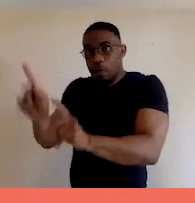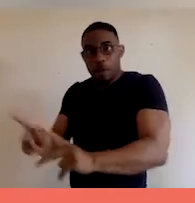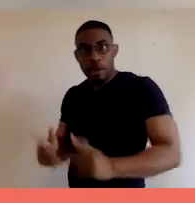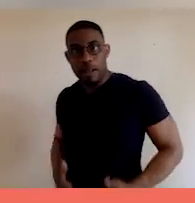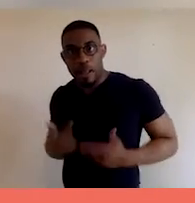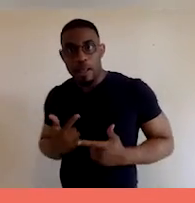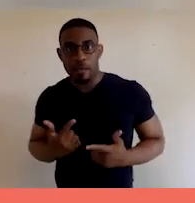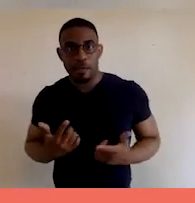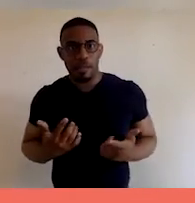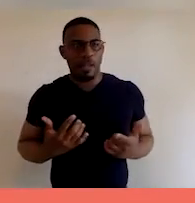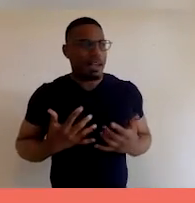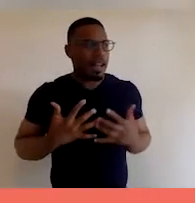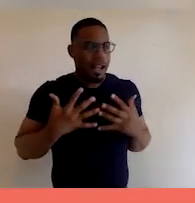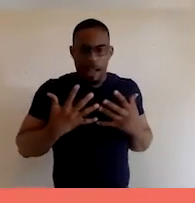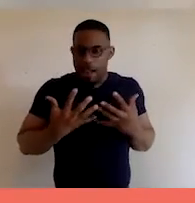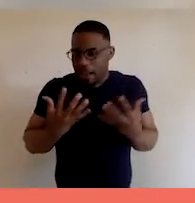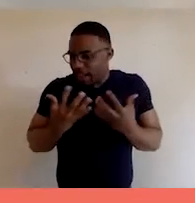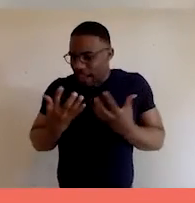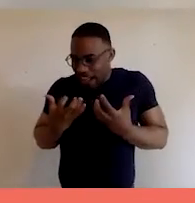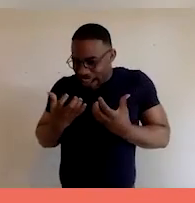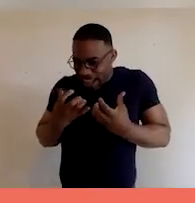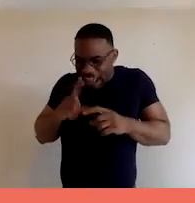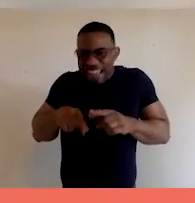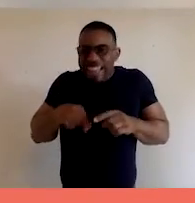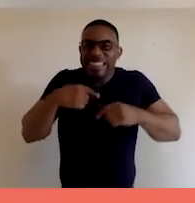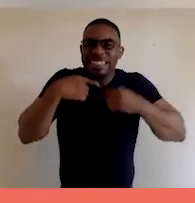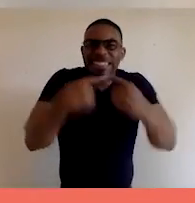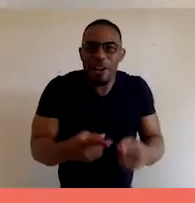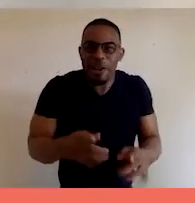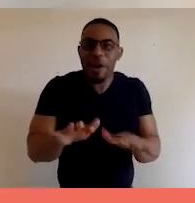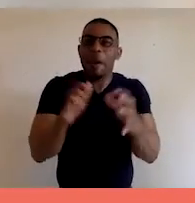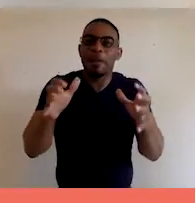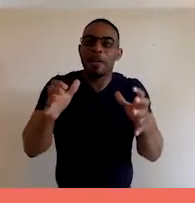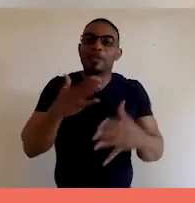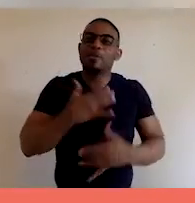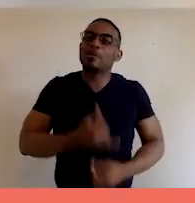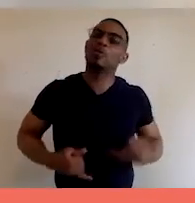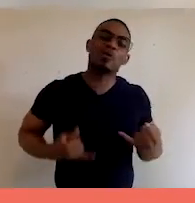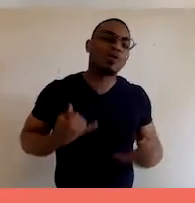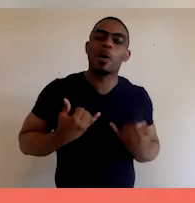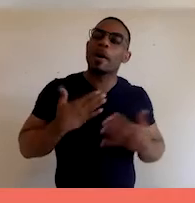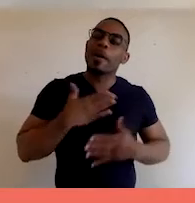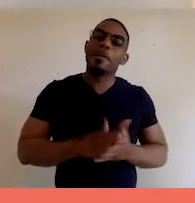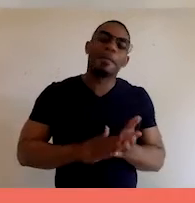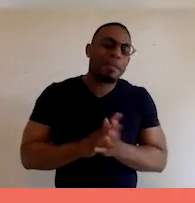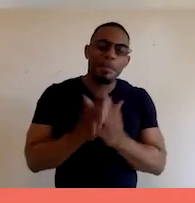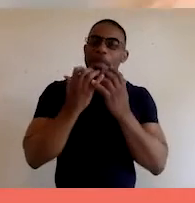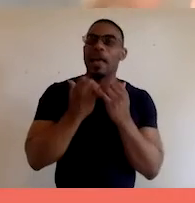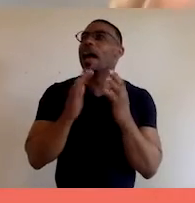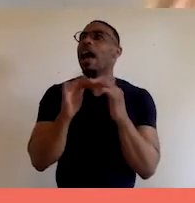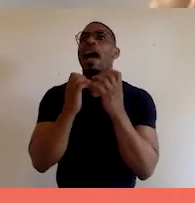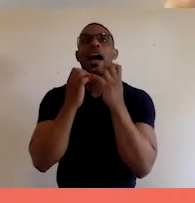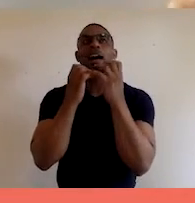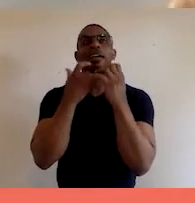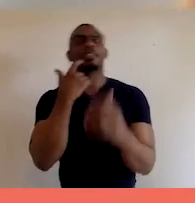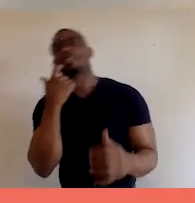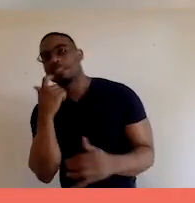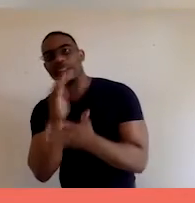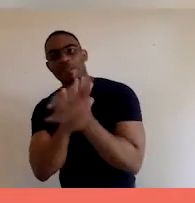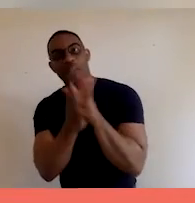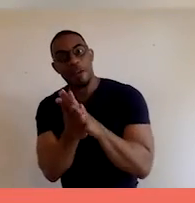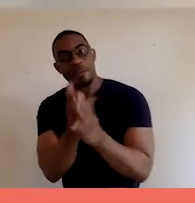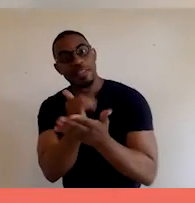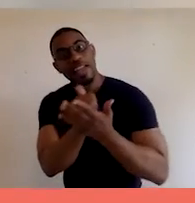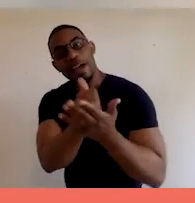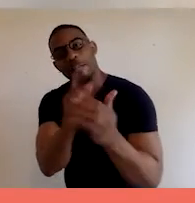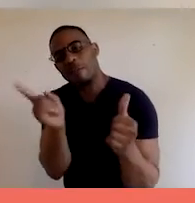life. I cannot tell you how much joy, how much passion, and how addicting it became to